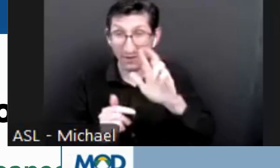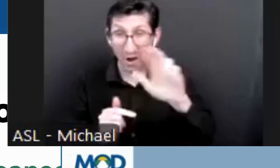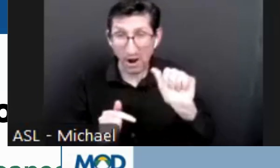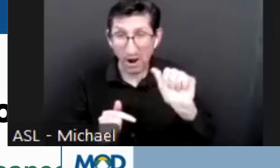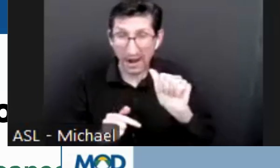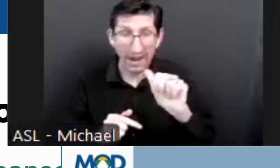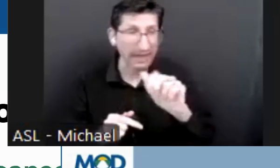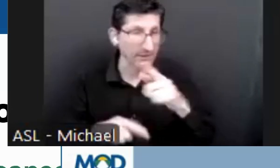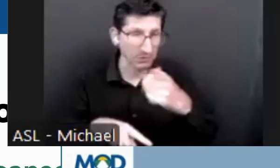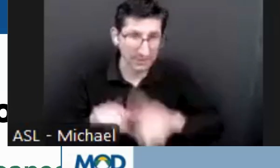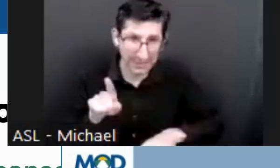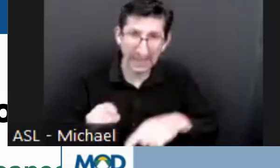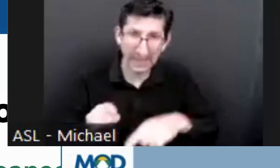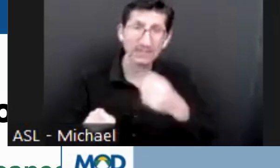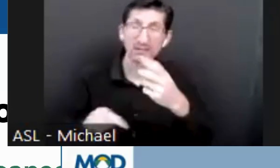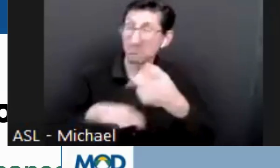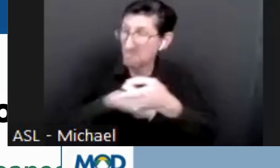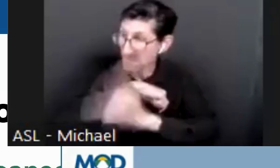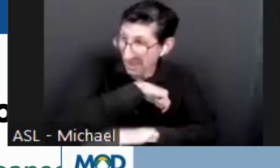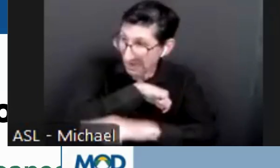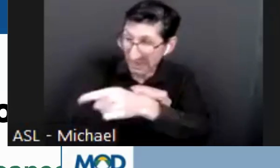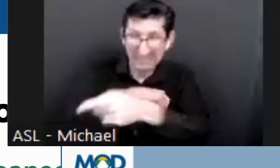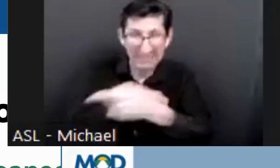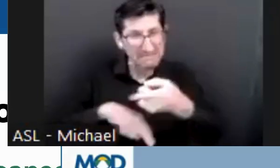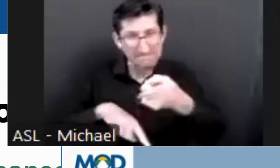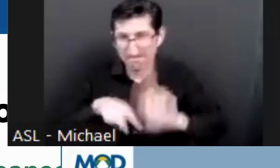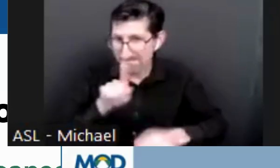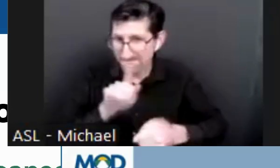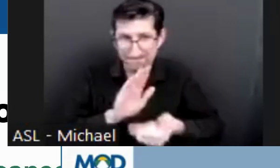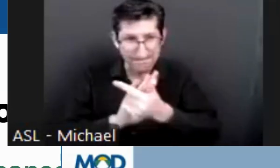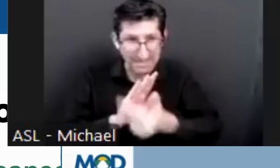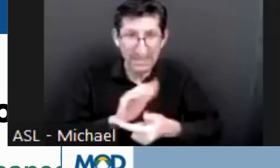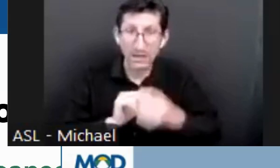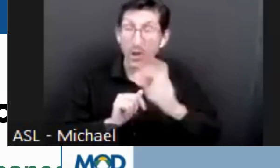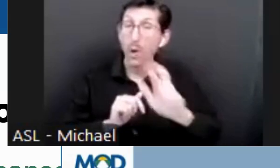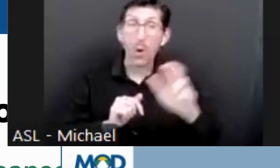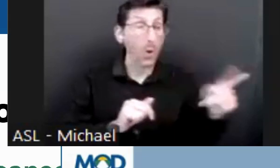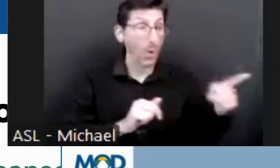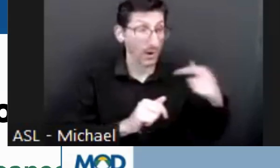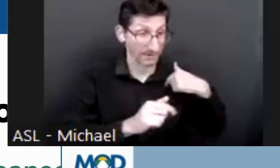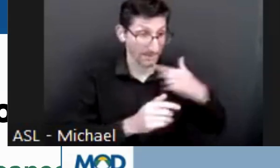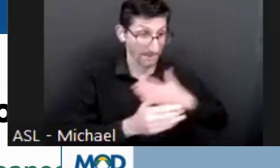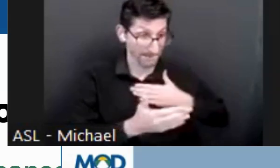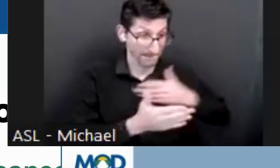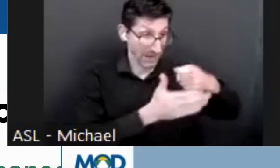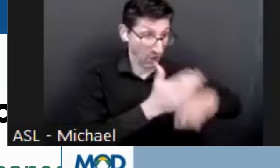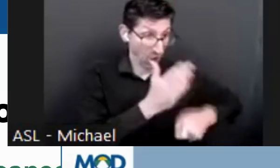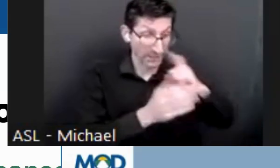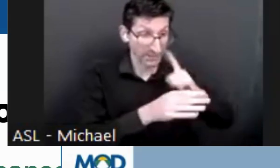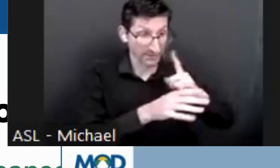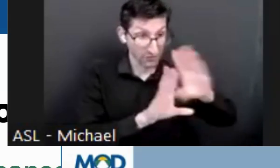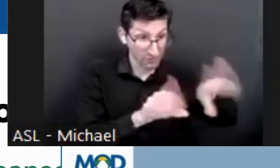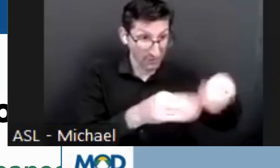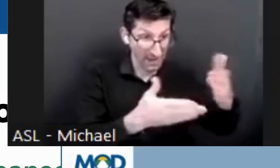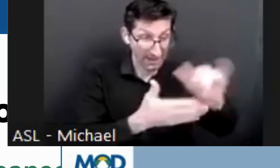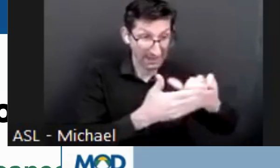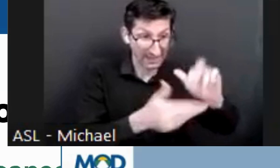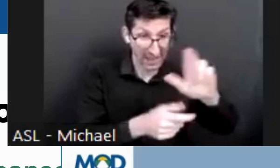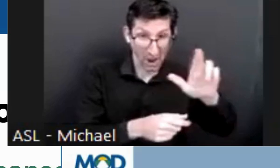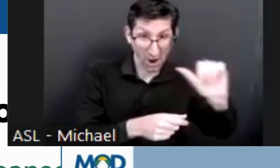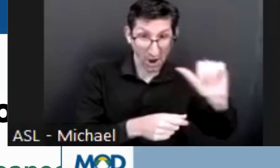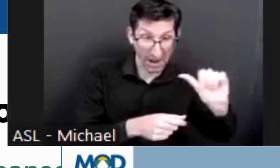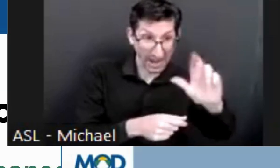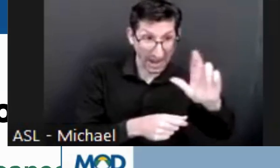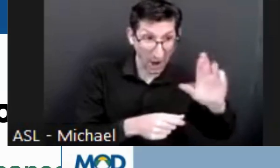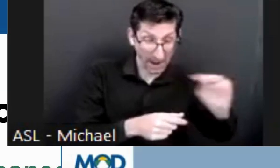resident for requesting an accommodation or modification, or to pass the costs on of providing a reasonable accommodation to the resident. I just